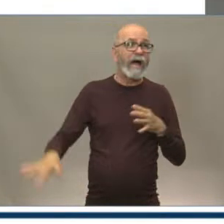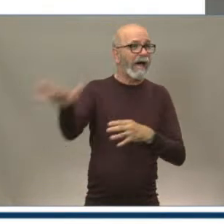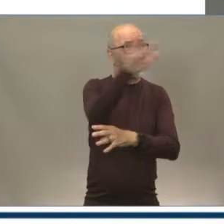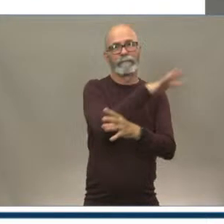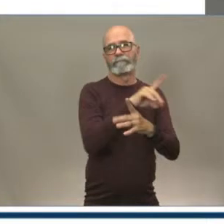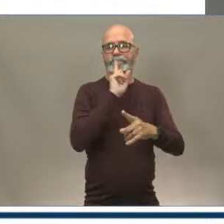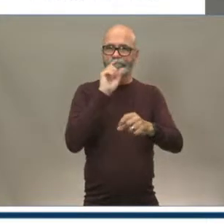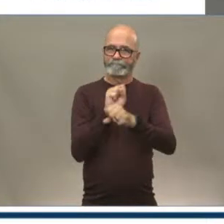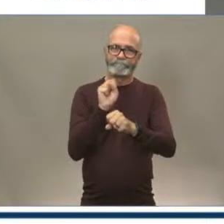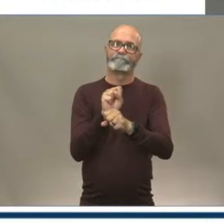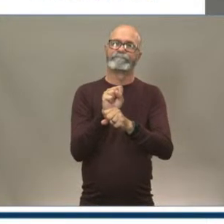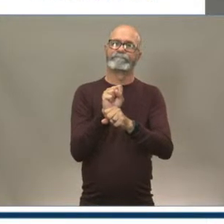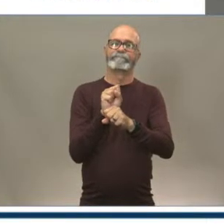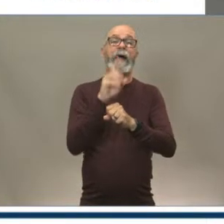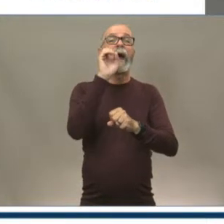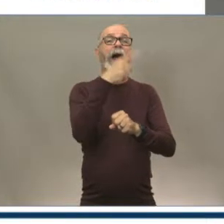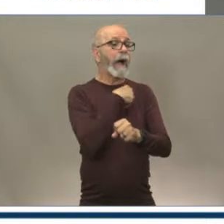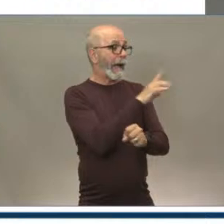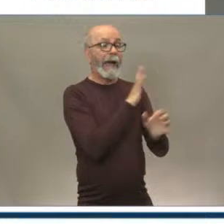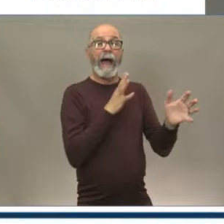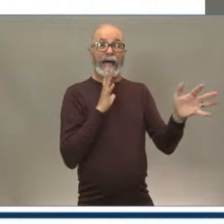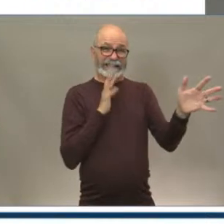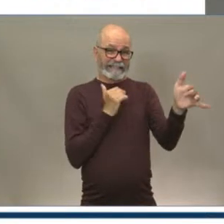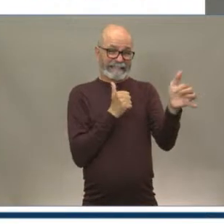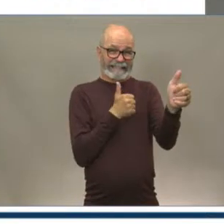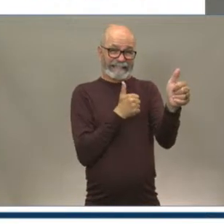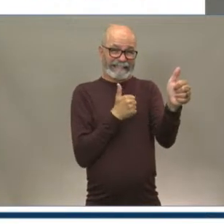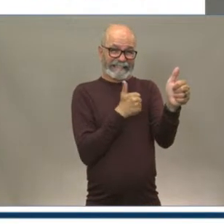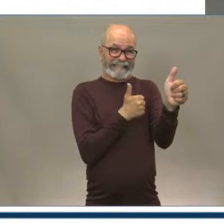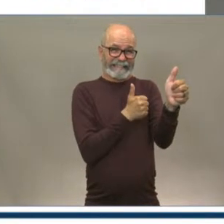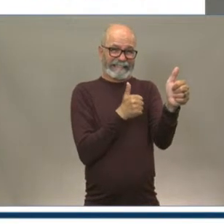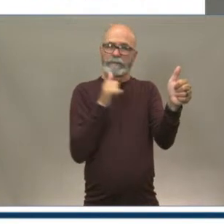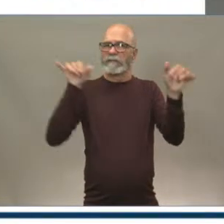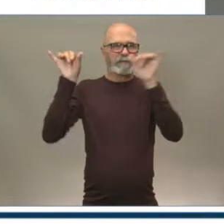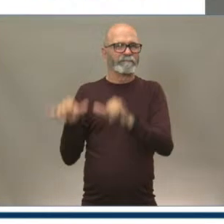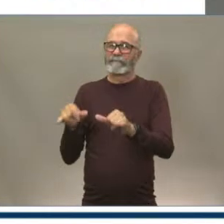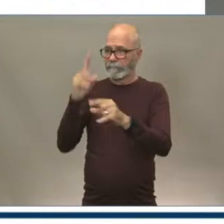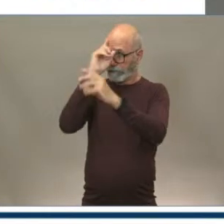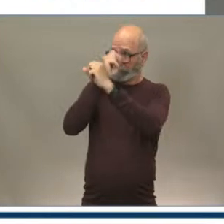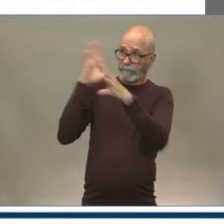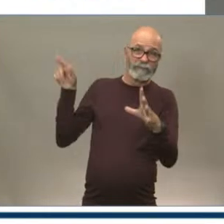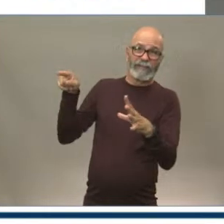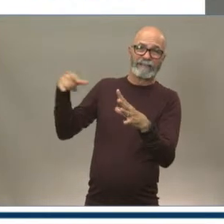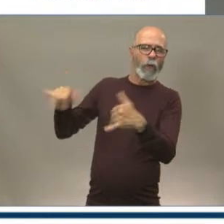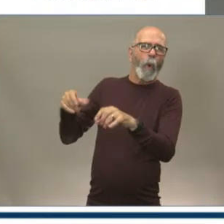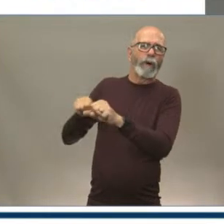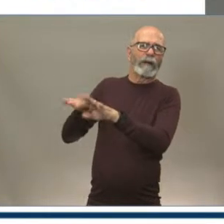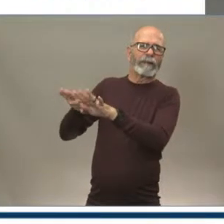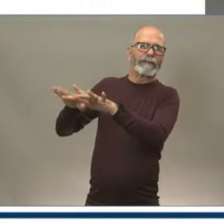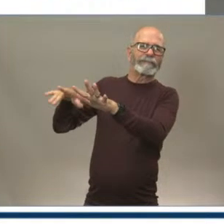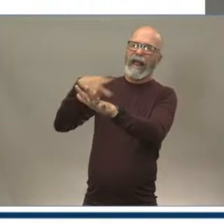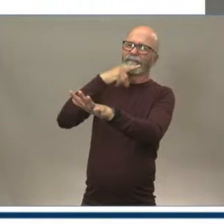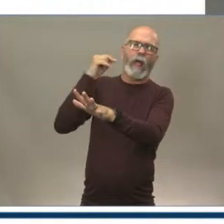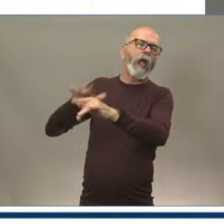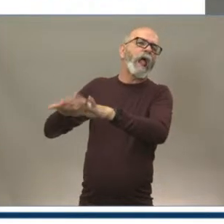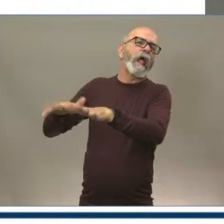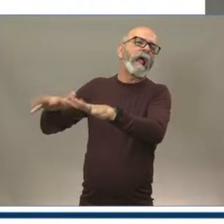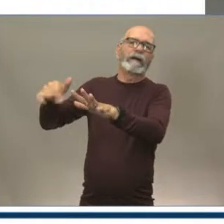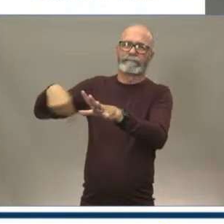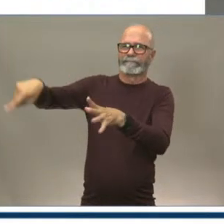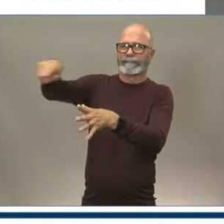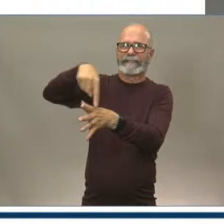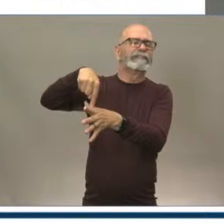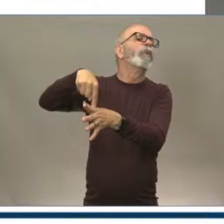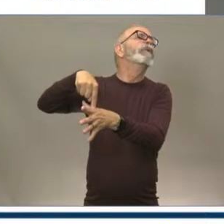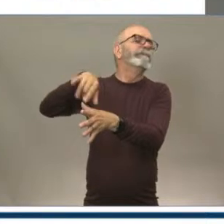going to change our overall epidemiologic picture. Almost all of these cases and the backlog is coming from Central Zone. So we have widespread